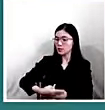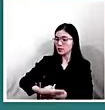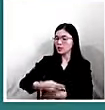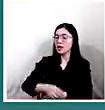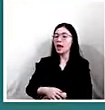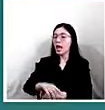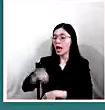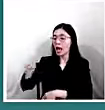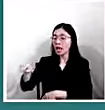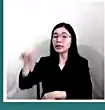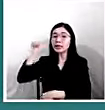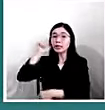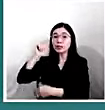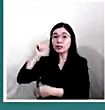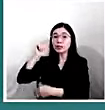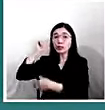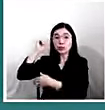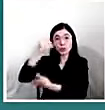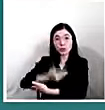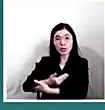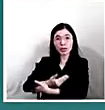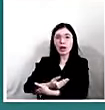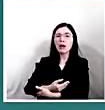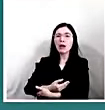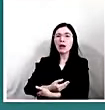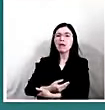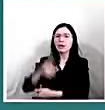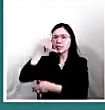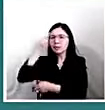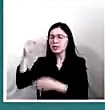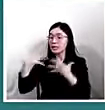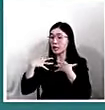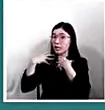daughter was healed from that hour.